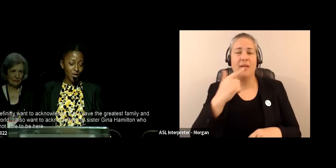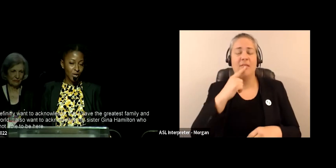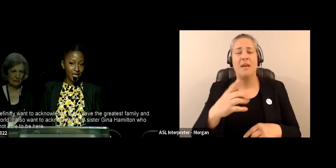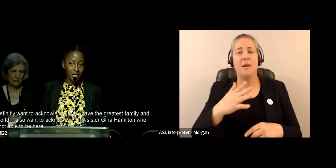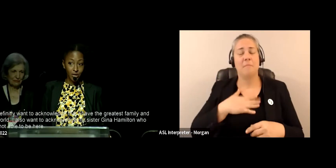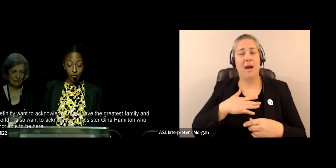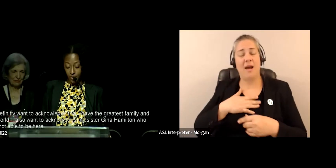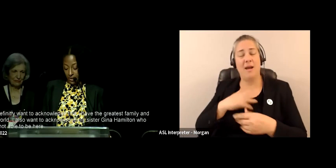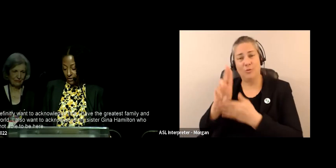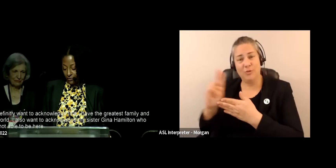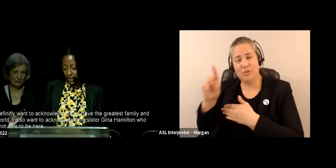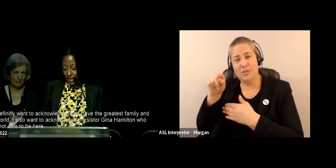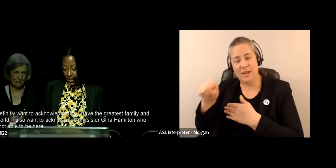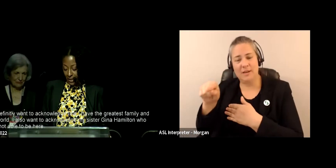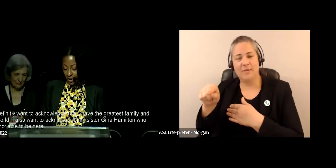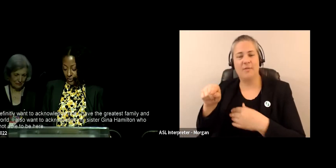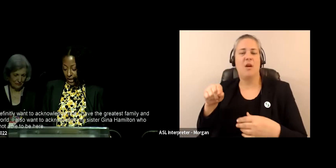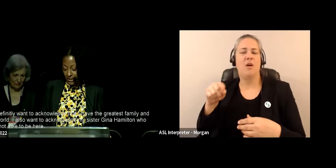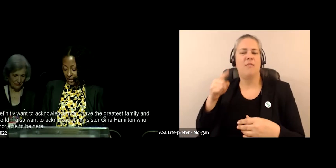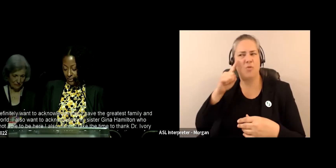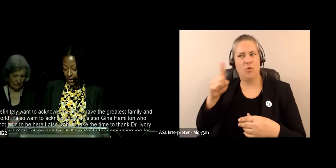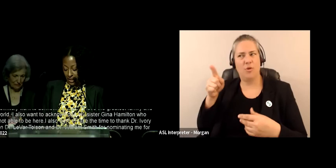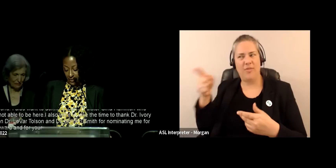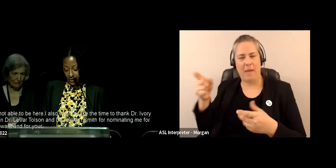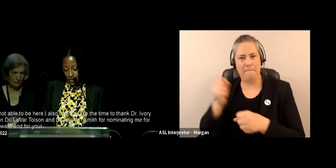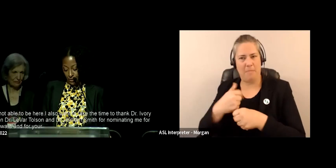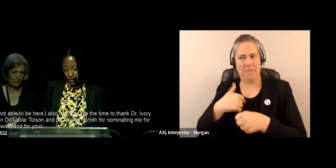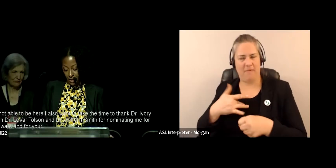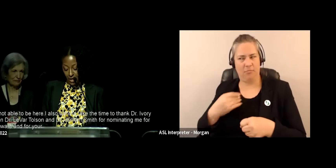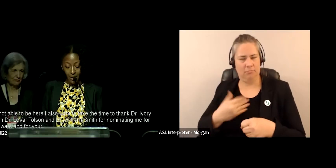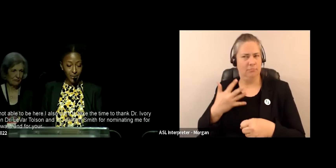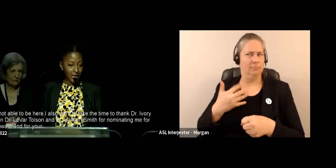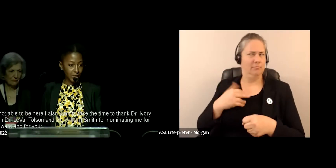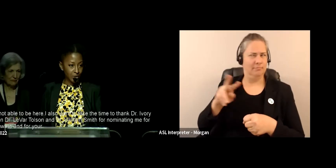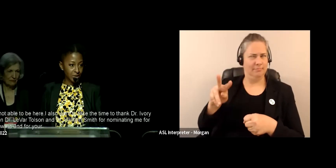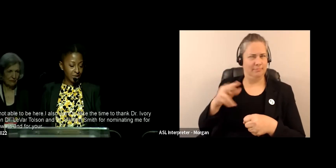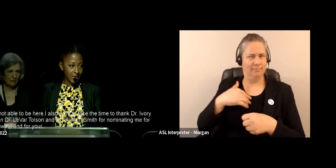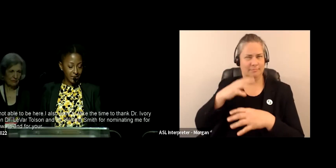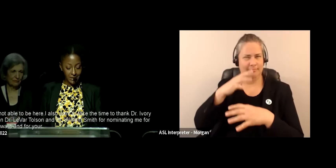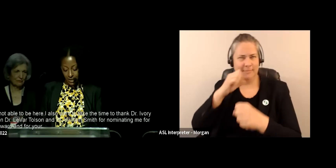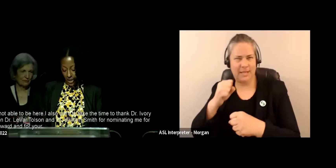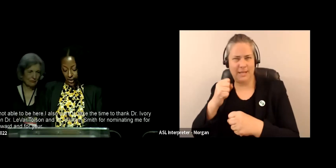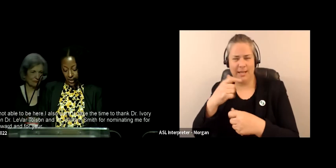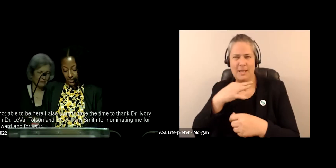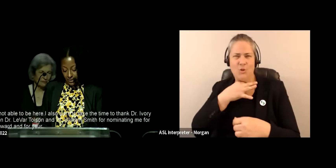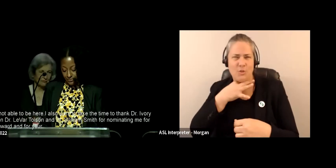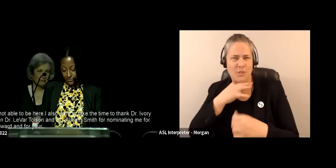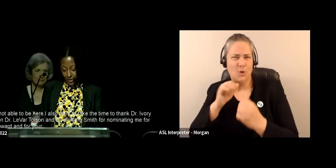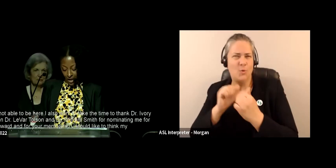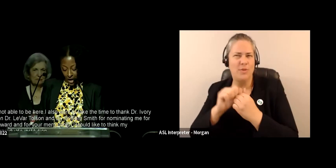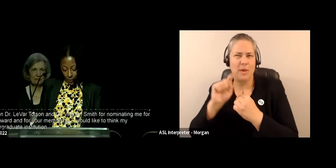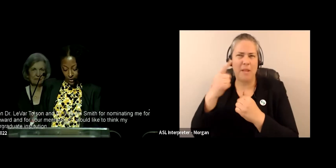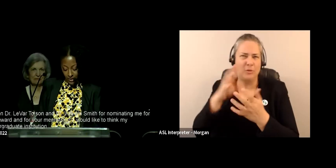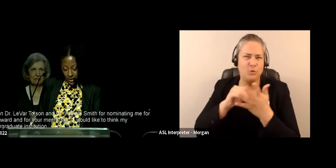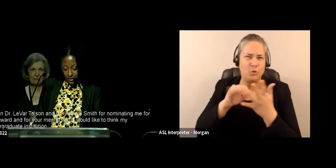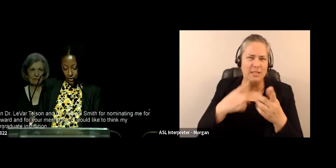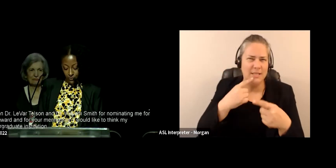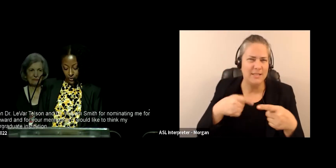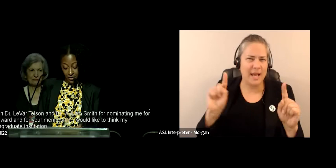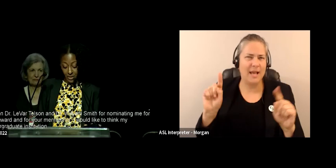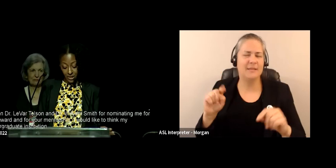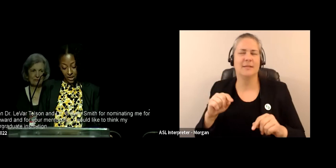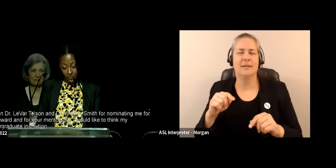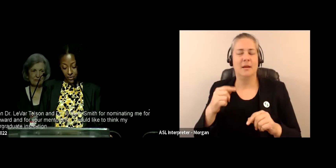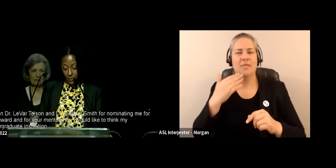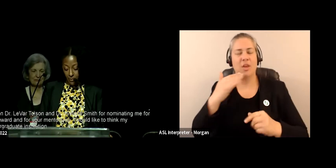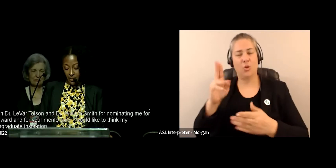institution, Clark Atlanta University, for igniting my curiosity about HBCUs and Black student success in STEM areas. I want to thank the